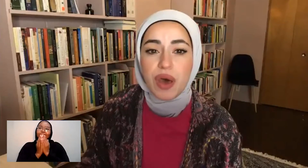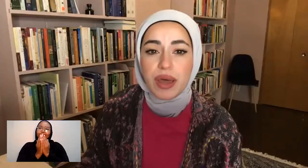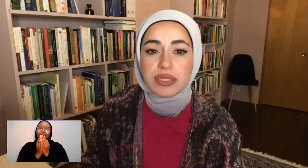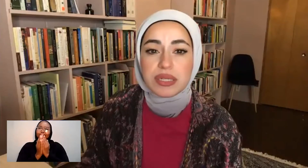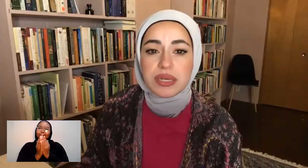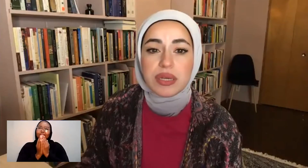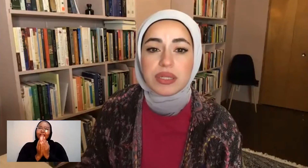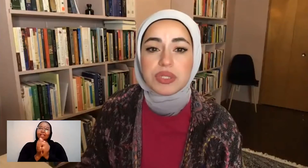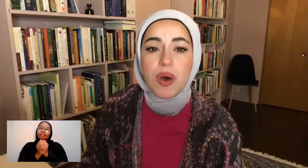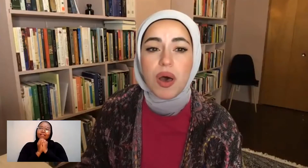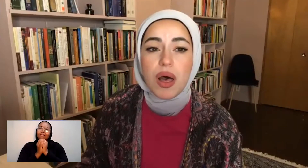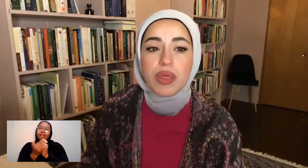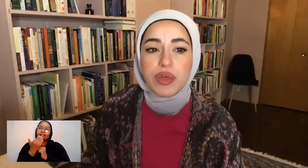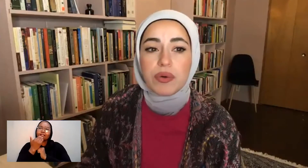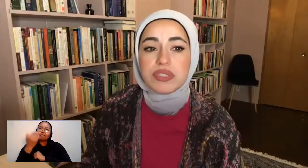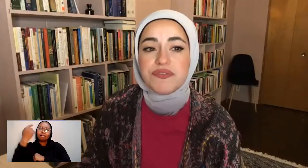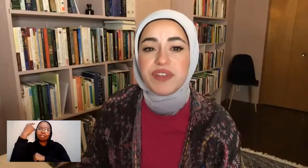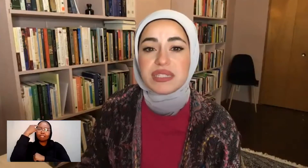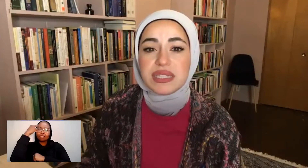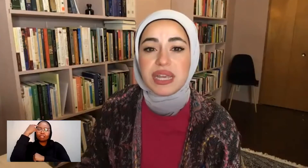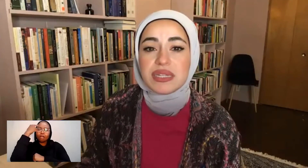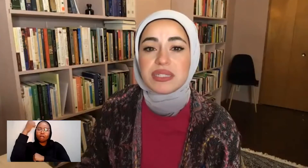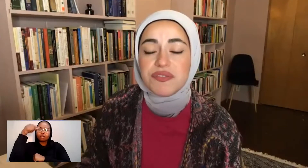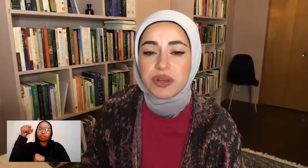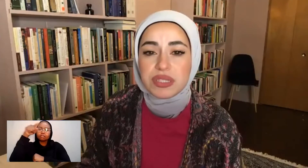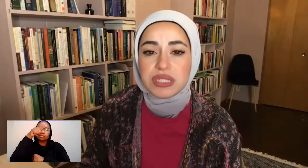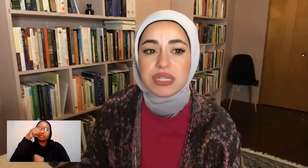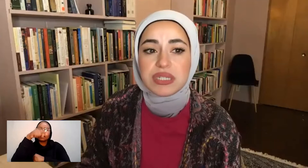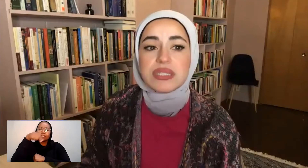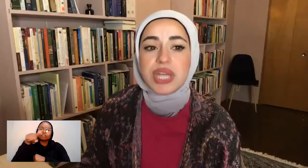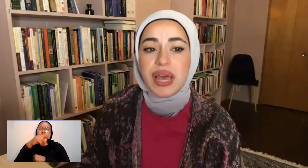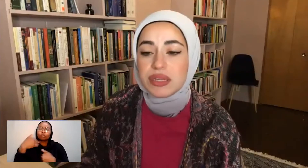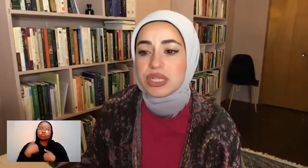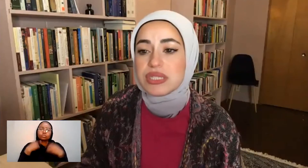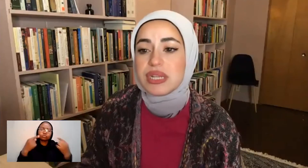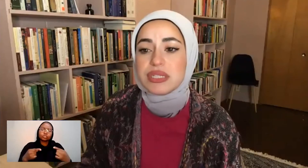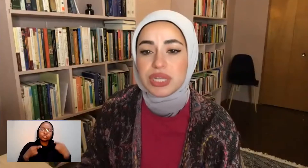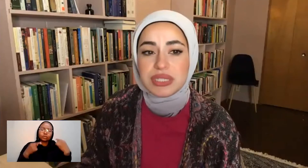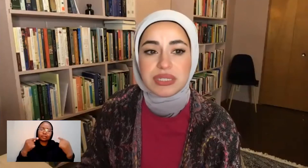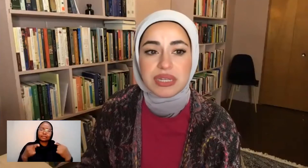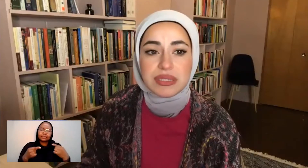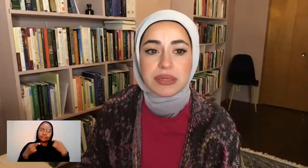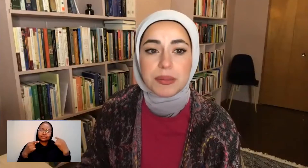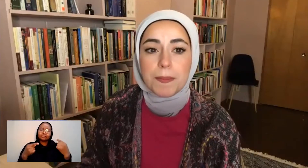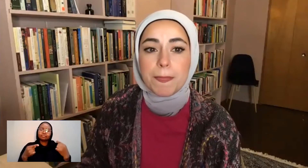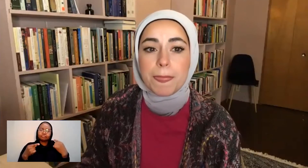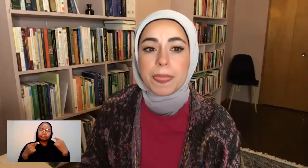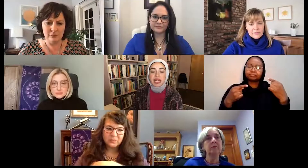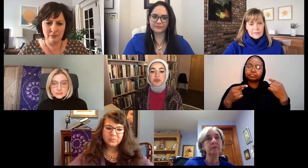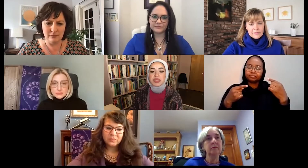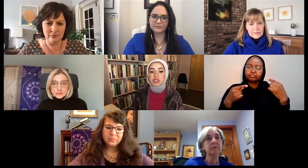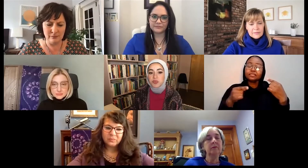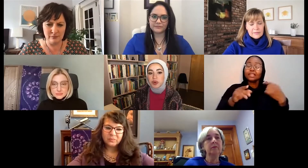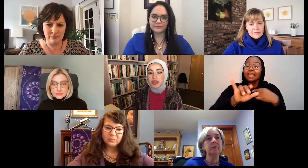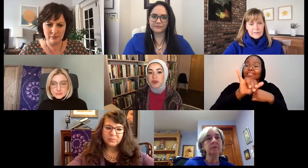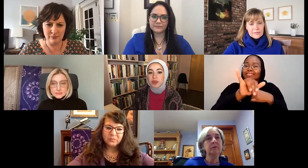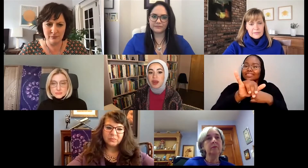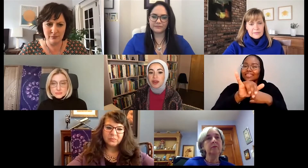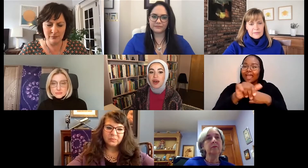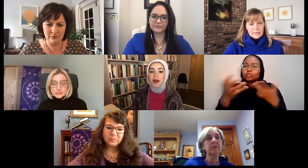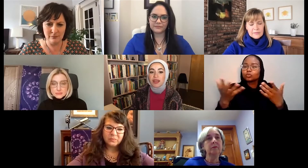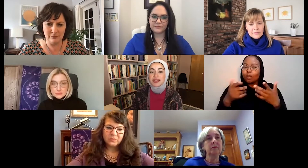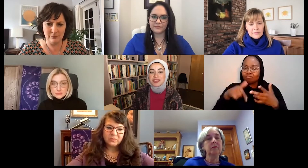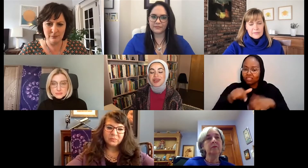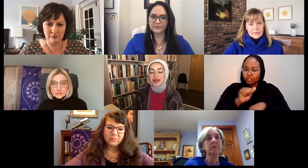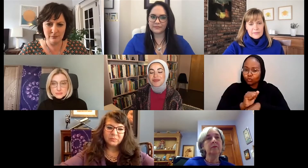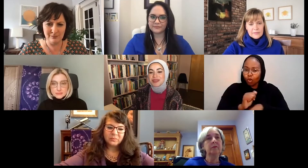good thought to all those facing difficulties, challenges, and injustices. That's what this work that we